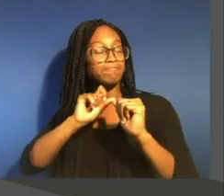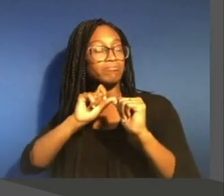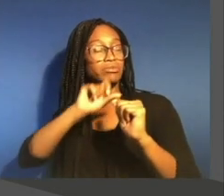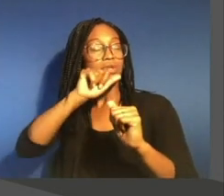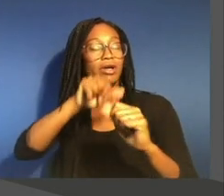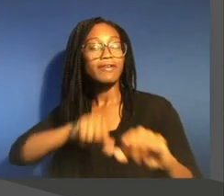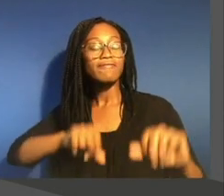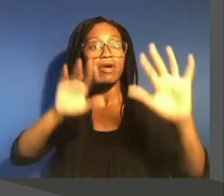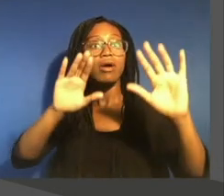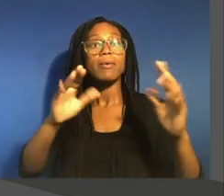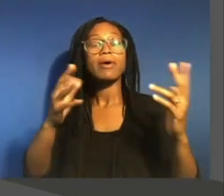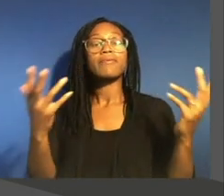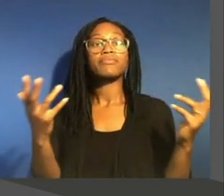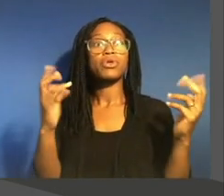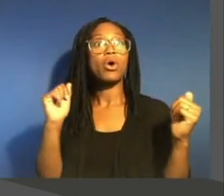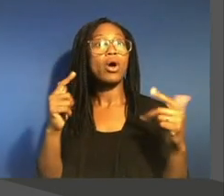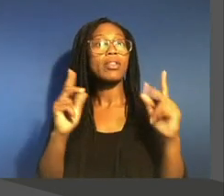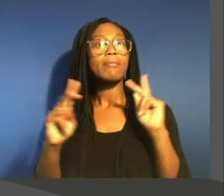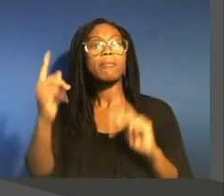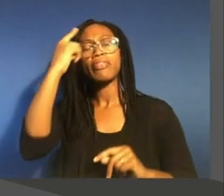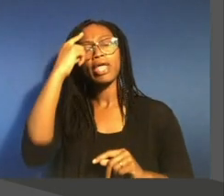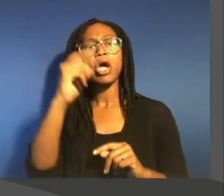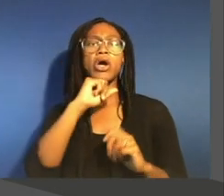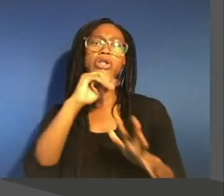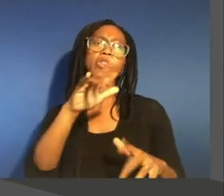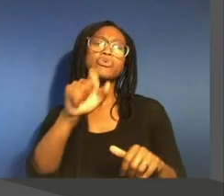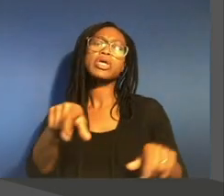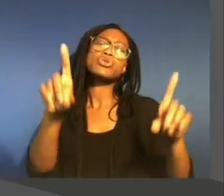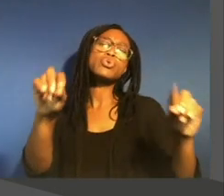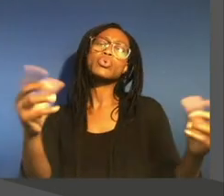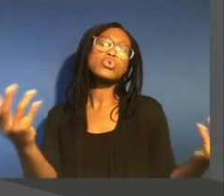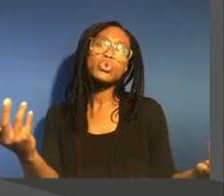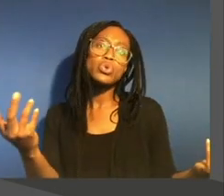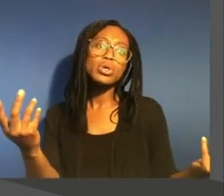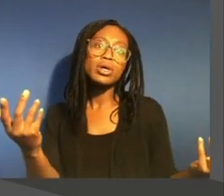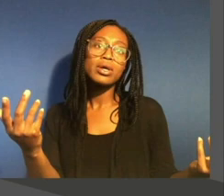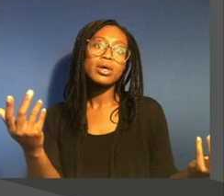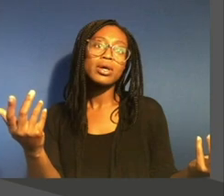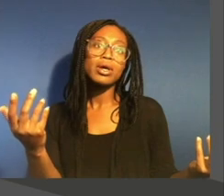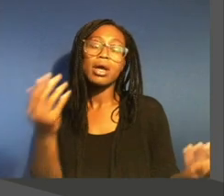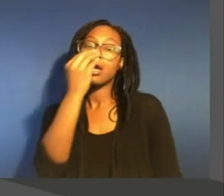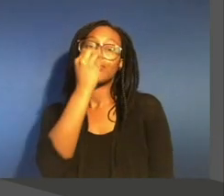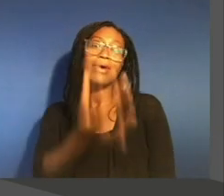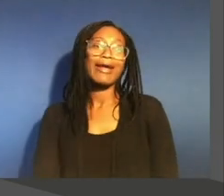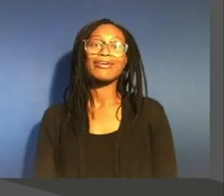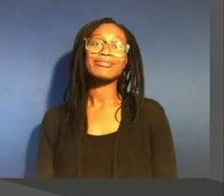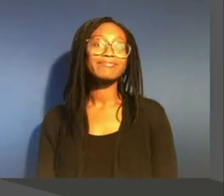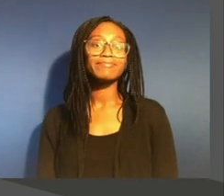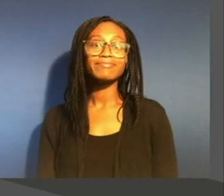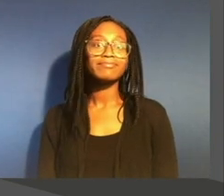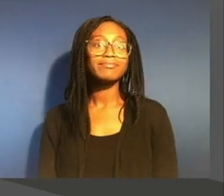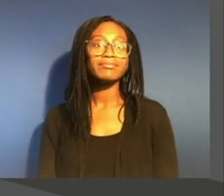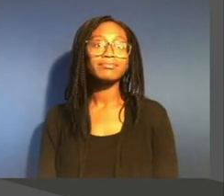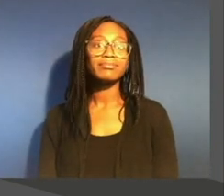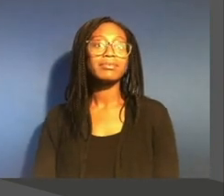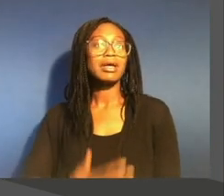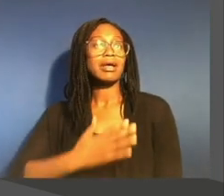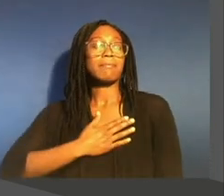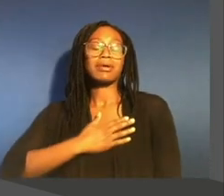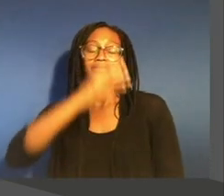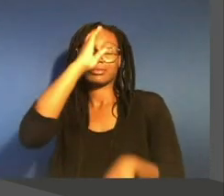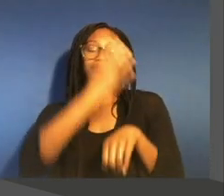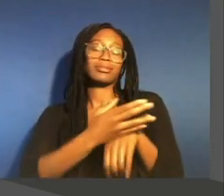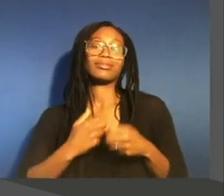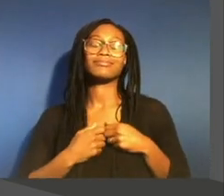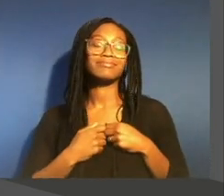were saying, there is nothing that you can do. I don't care. It's our son. And so,